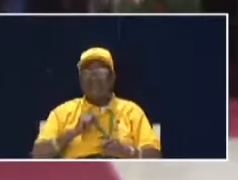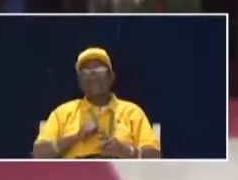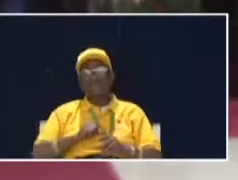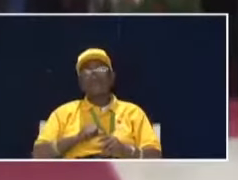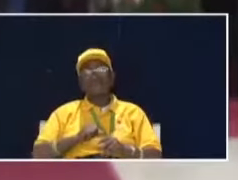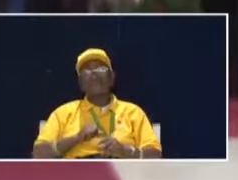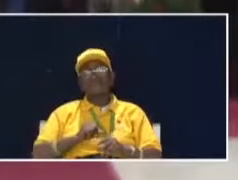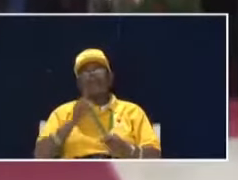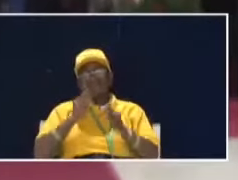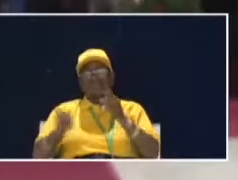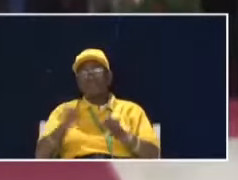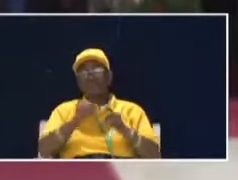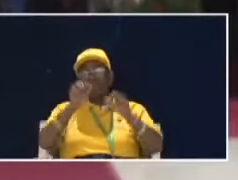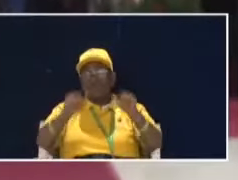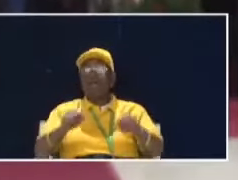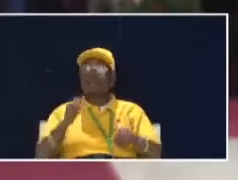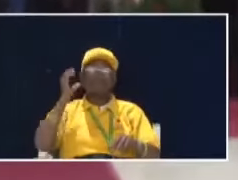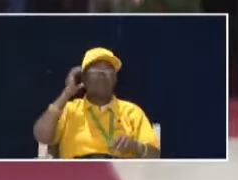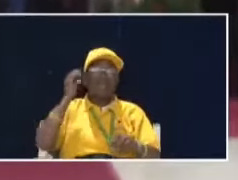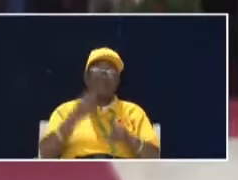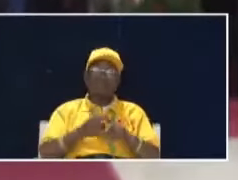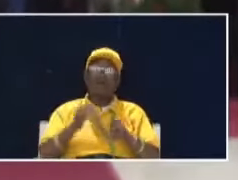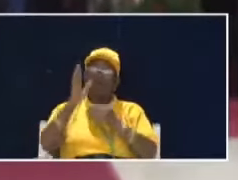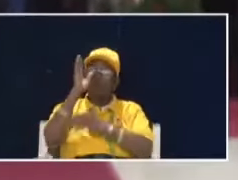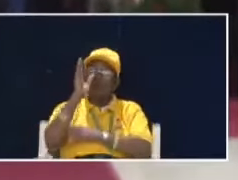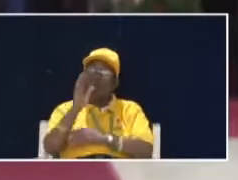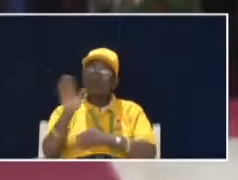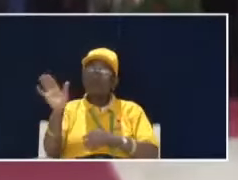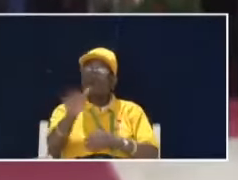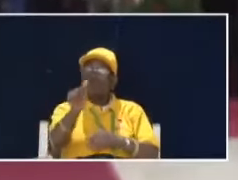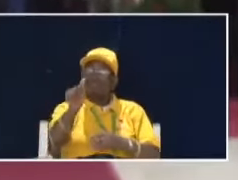You see, if you can hear from God yourself, no prophet can deceive you.